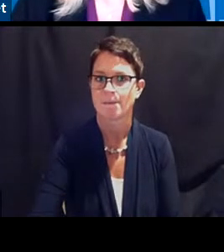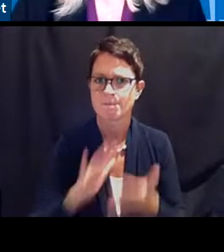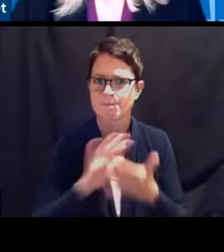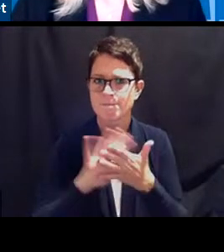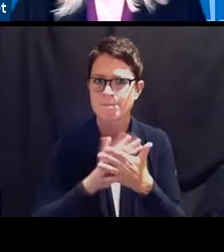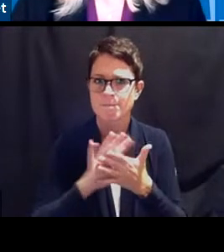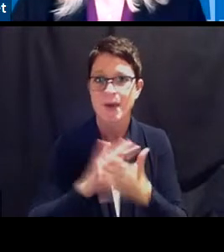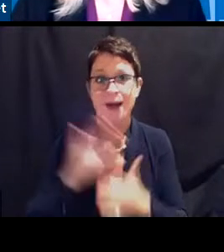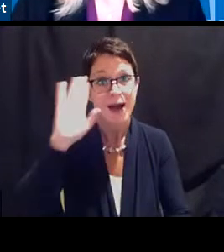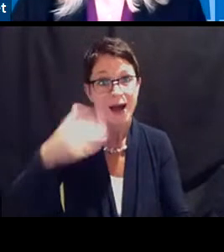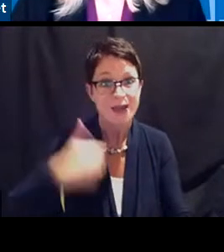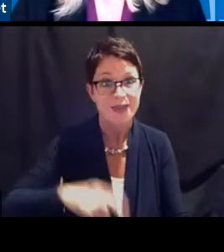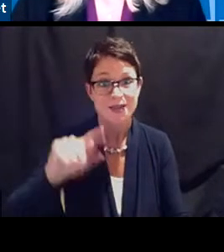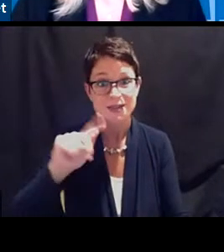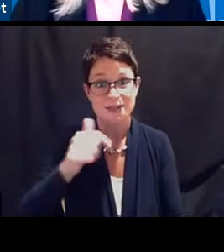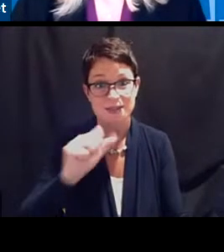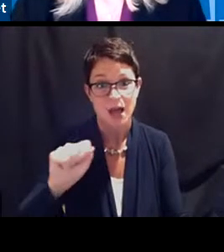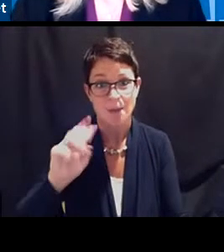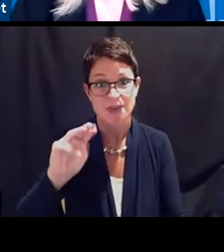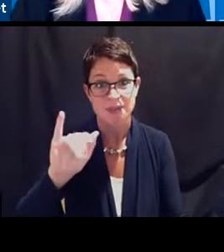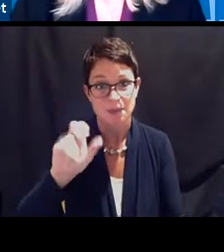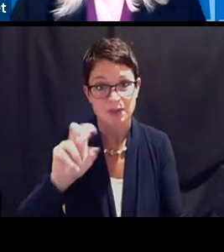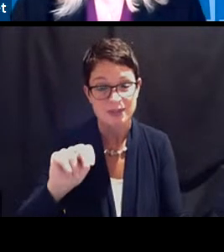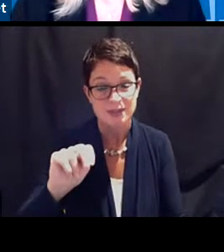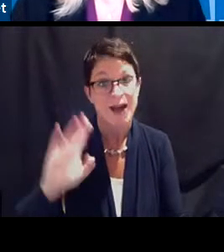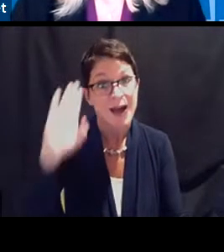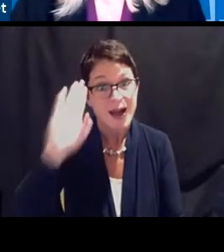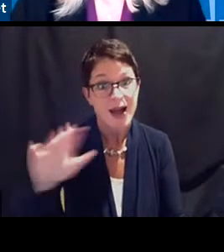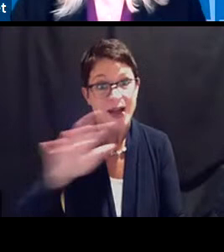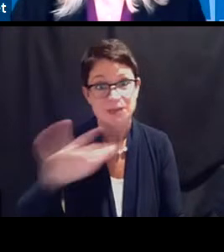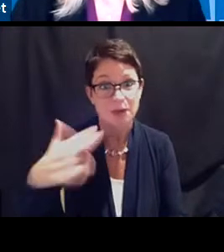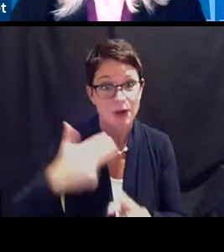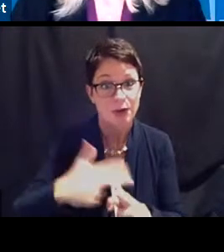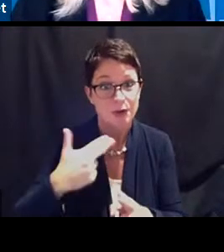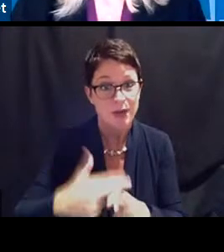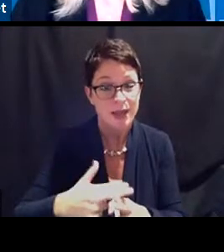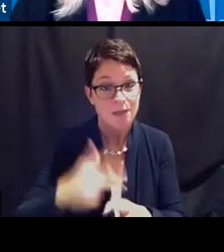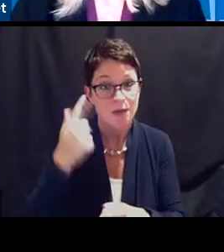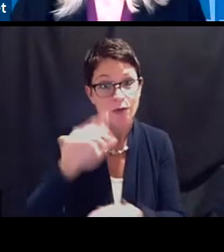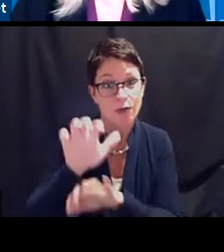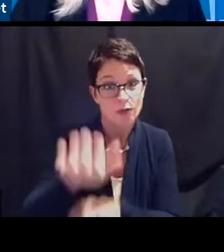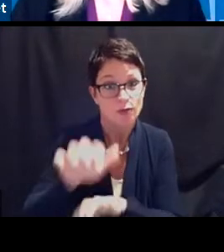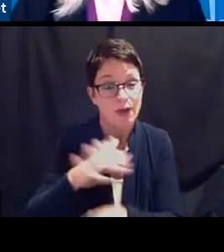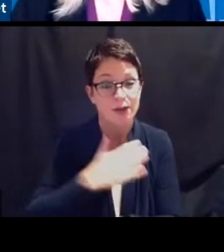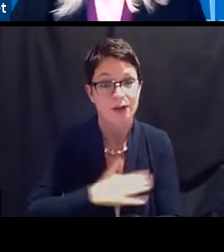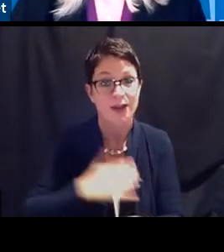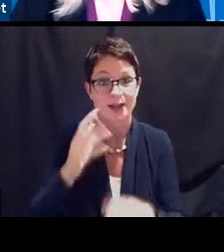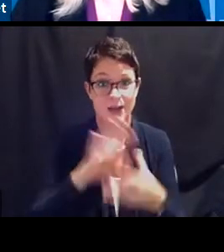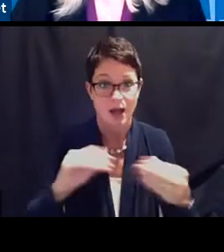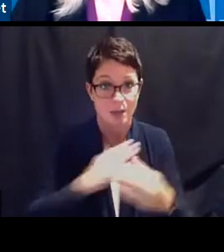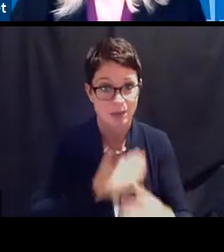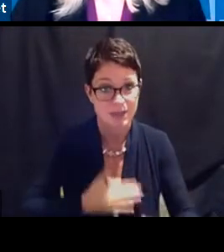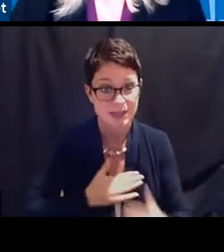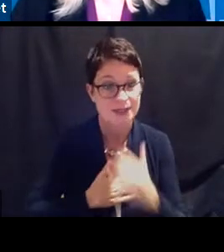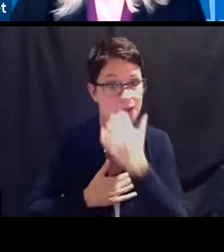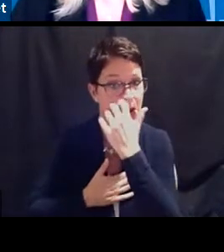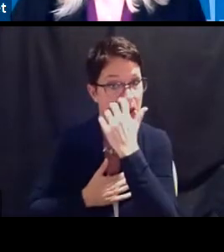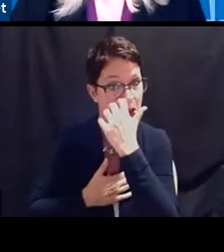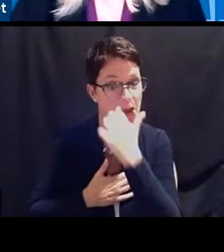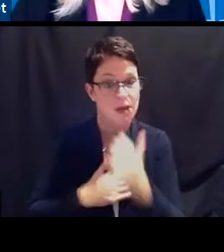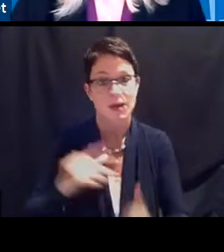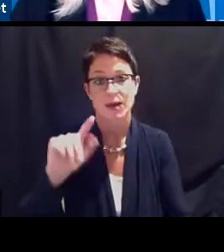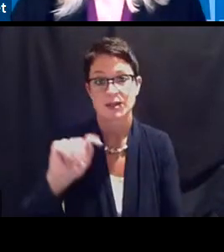This is Thomas Milton. Thomas, please spell your name for the record and let us have your comment.